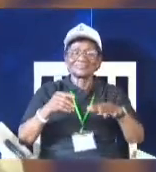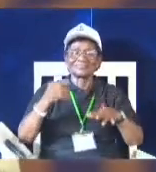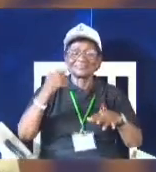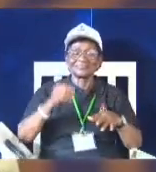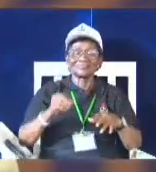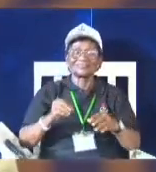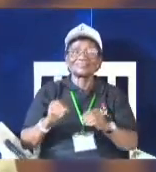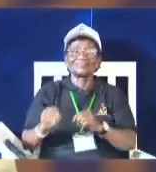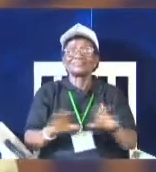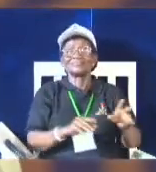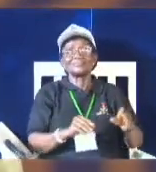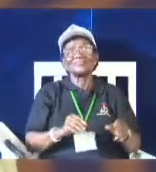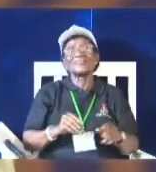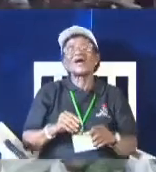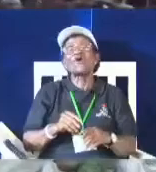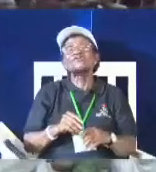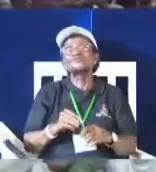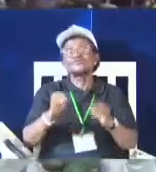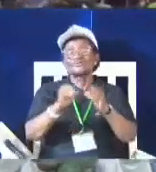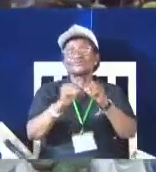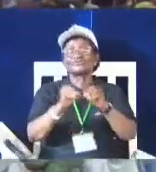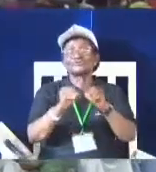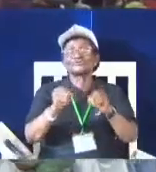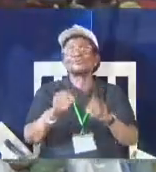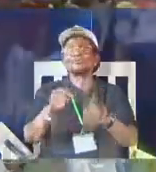Osun Province 10.